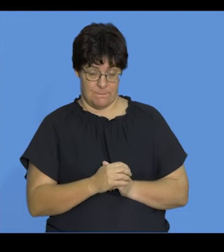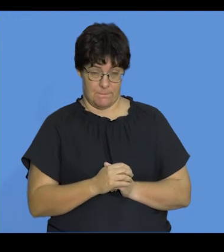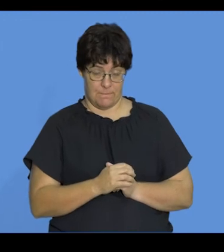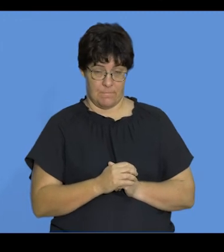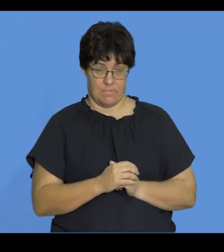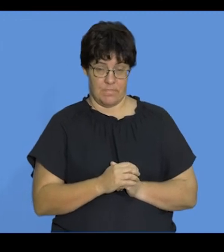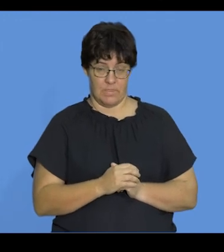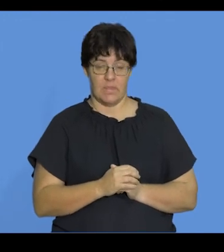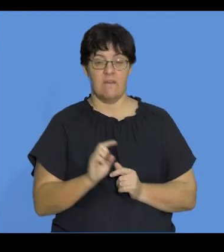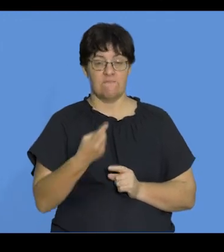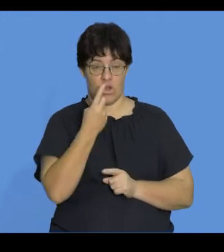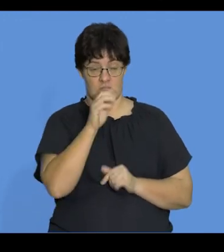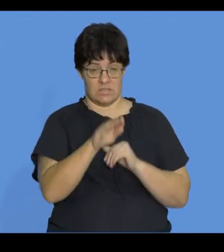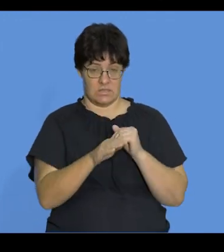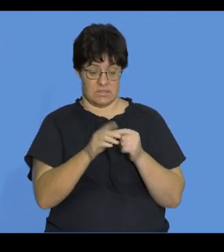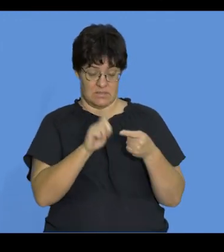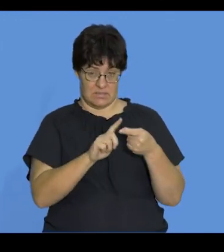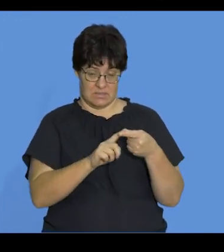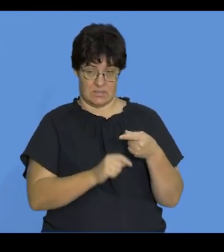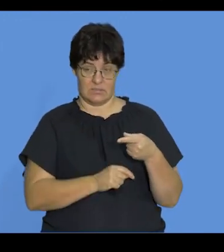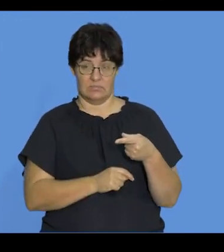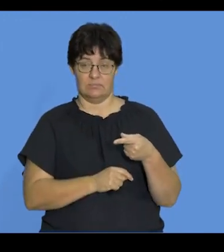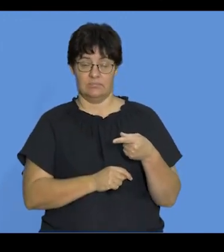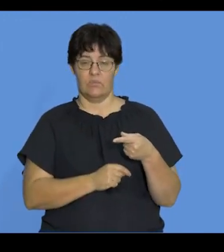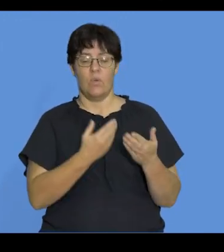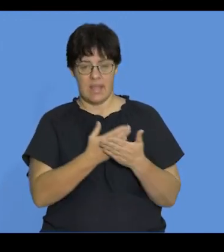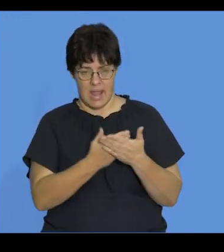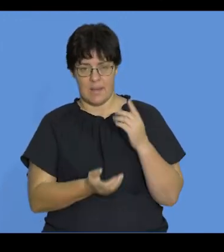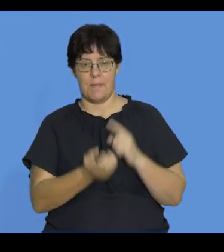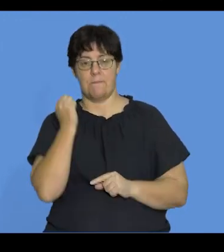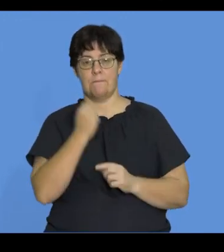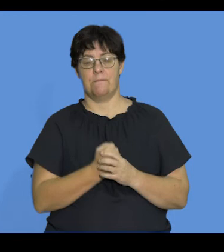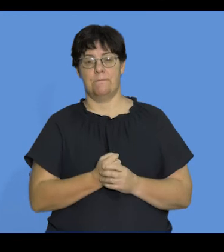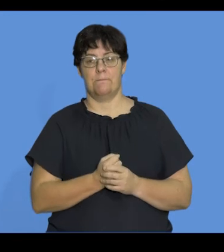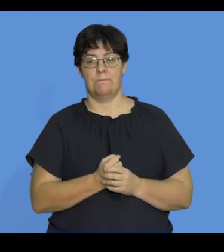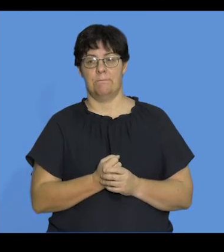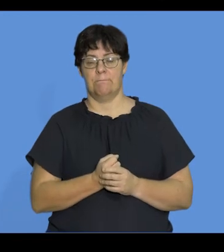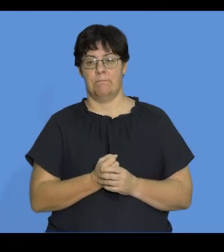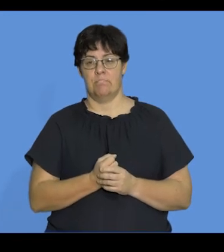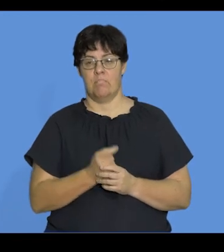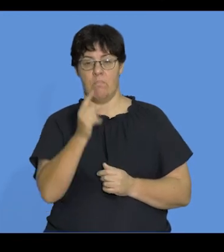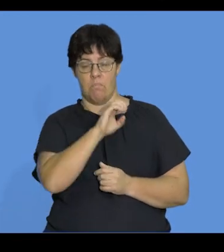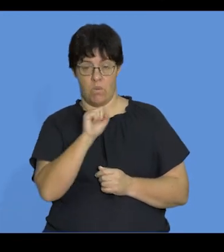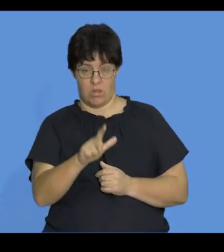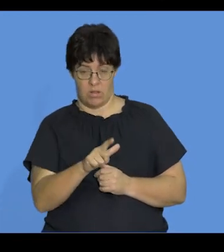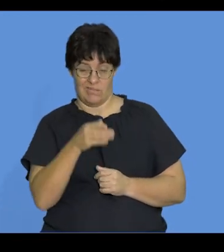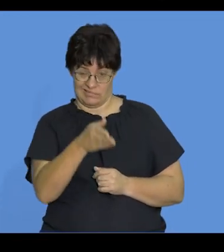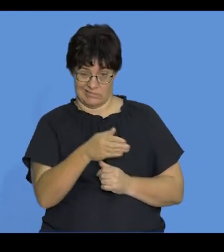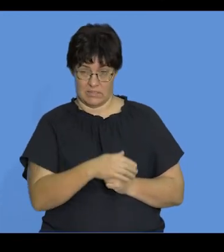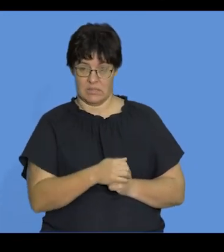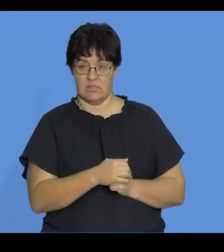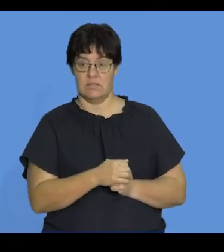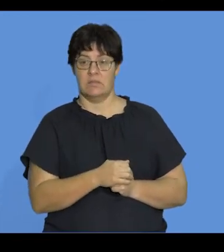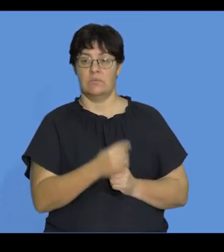the first part of this multi-step problem. So we can determine the actual moles of